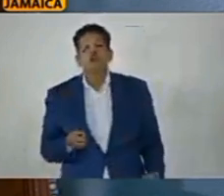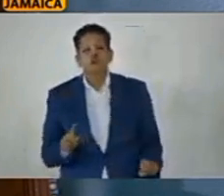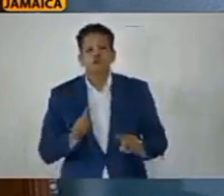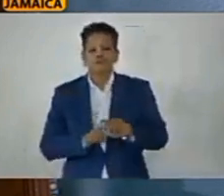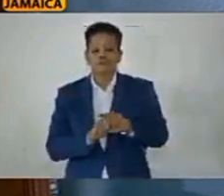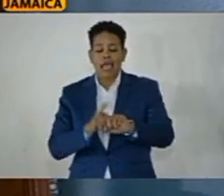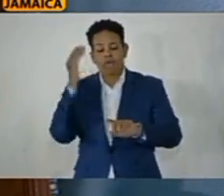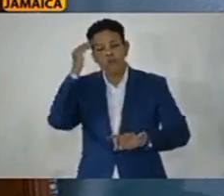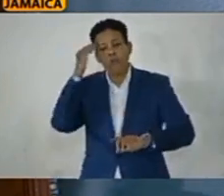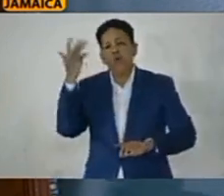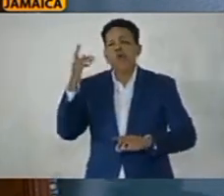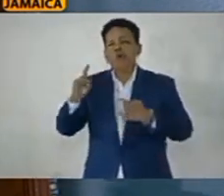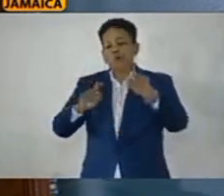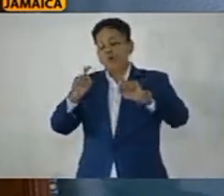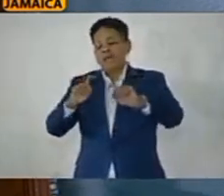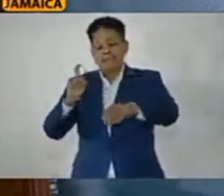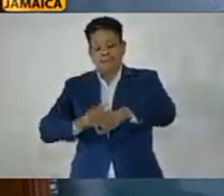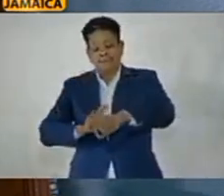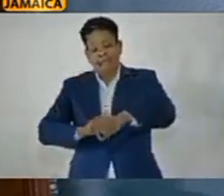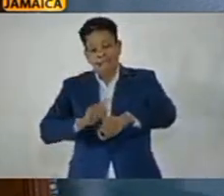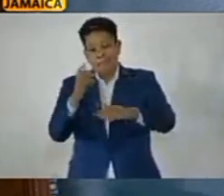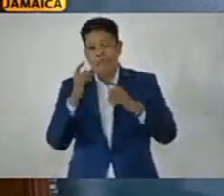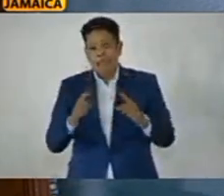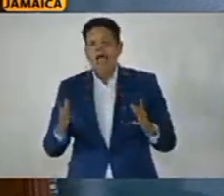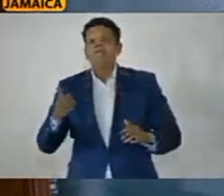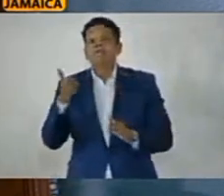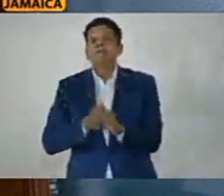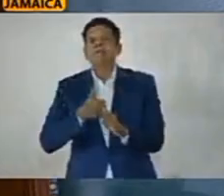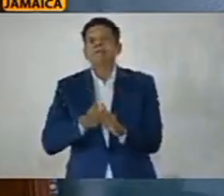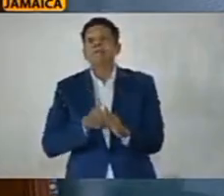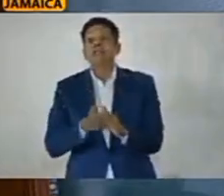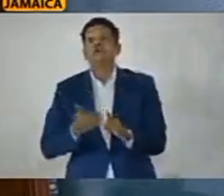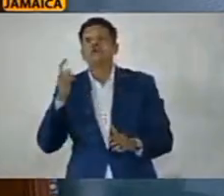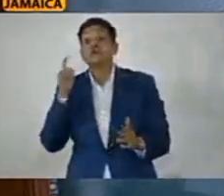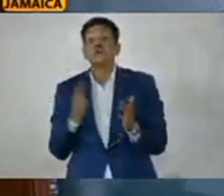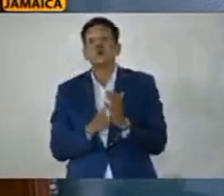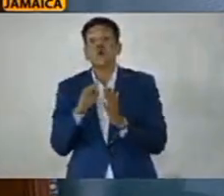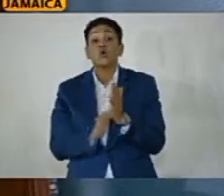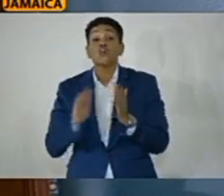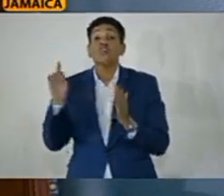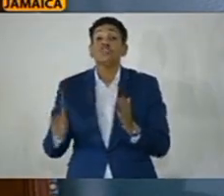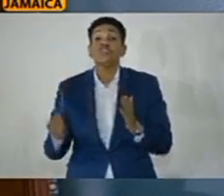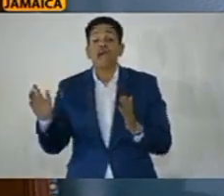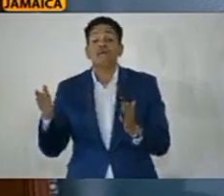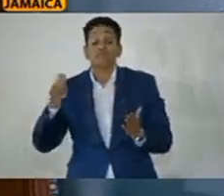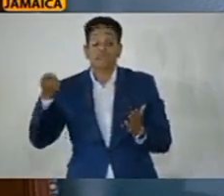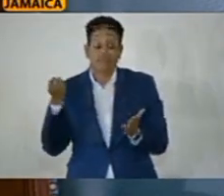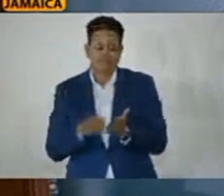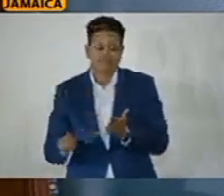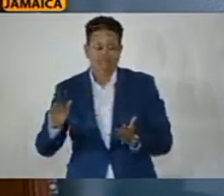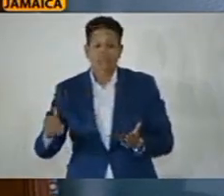as question time. Each such notice shall be signed by the member giving